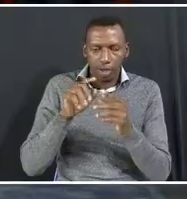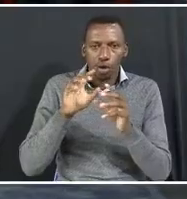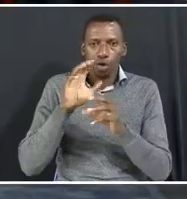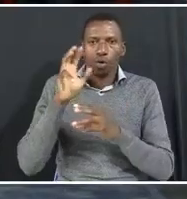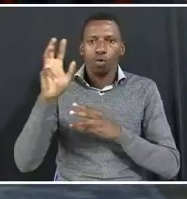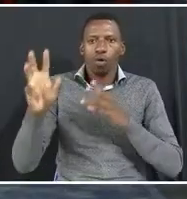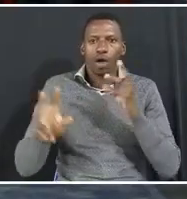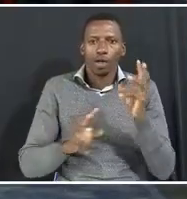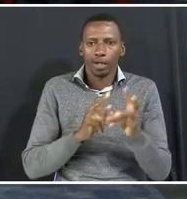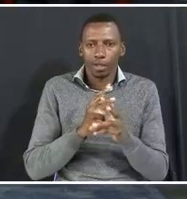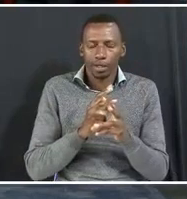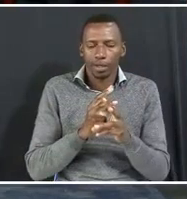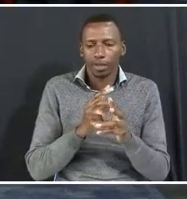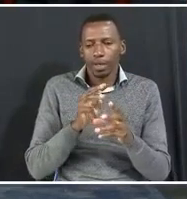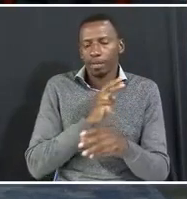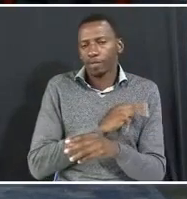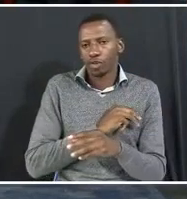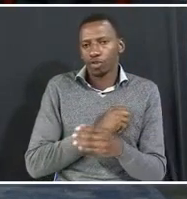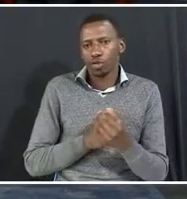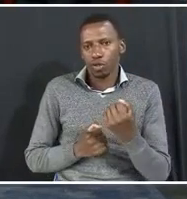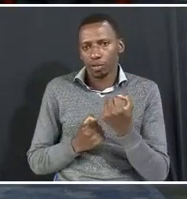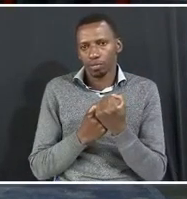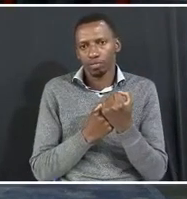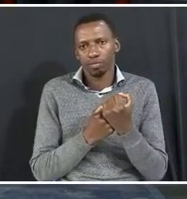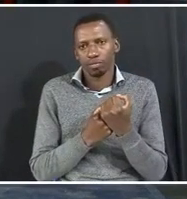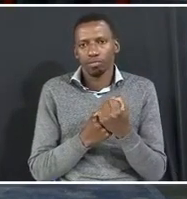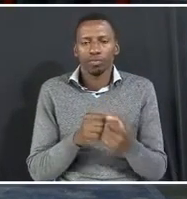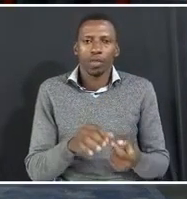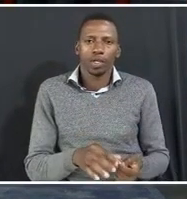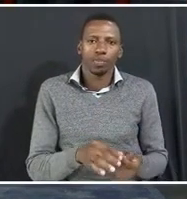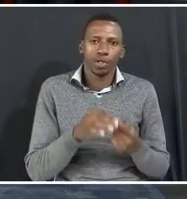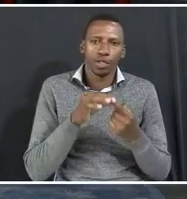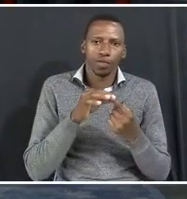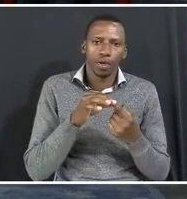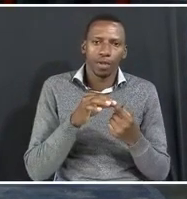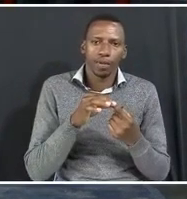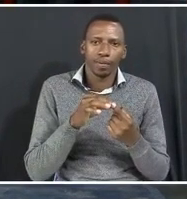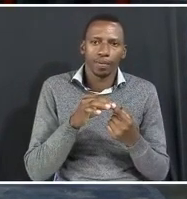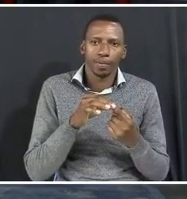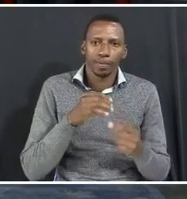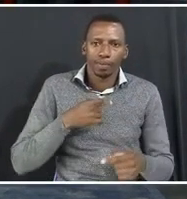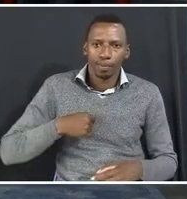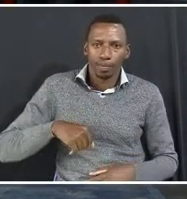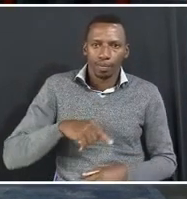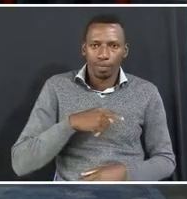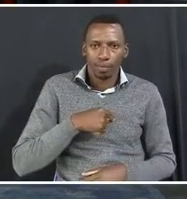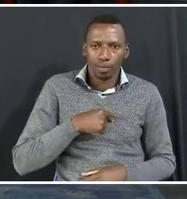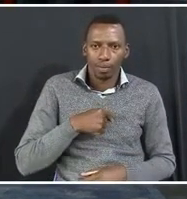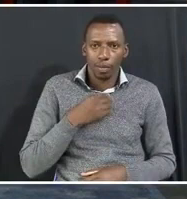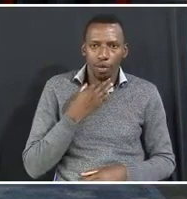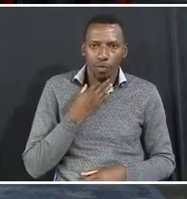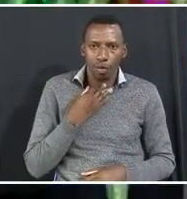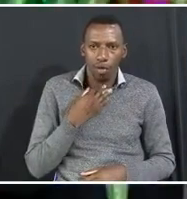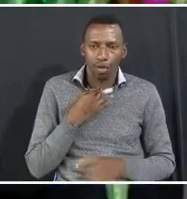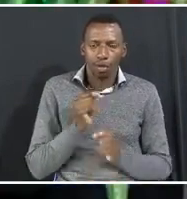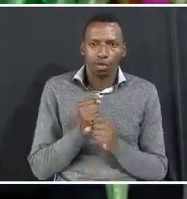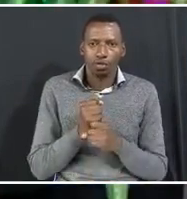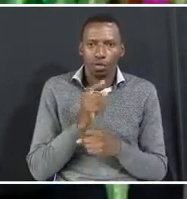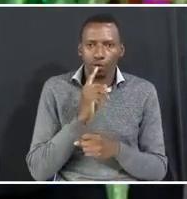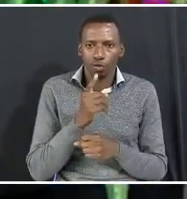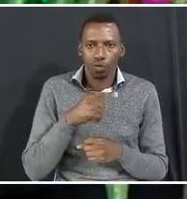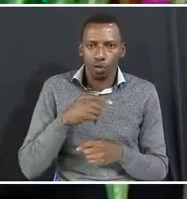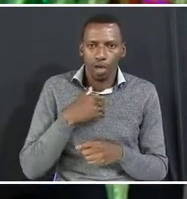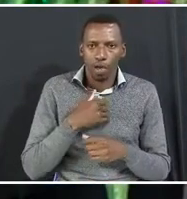is actually currently going on. So specifically, we want to ensure that we have